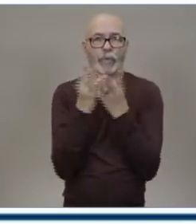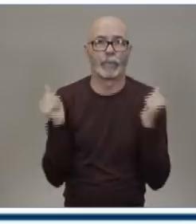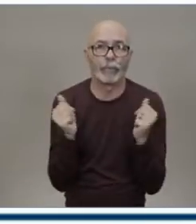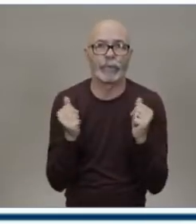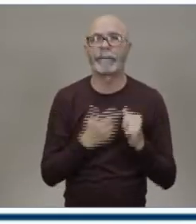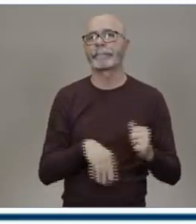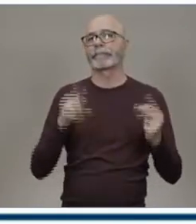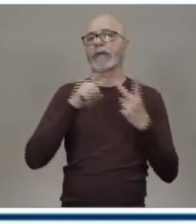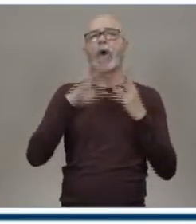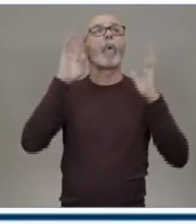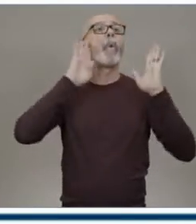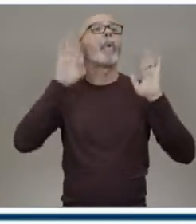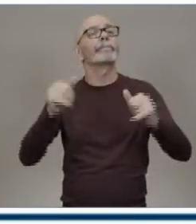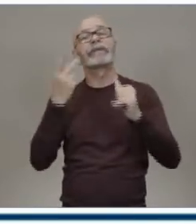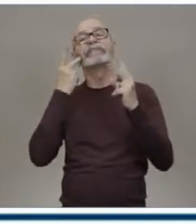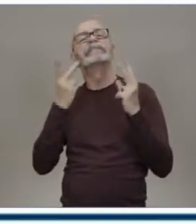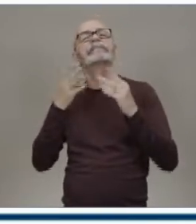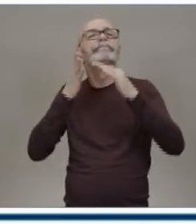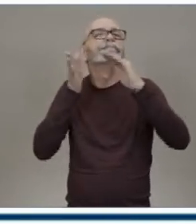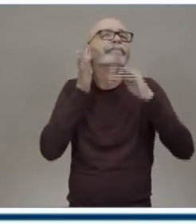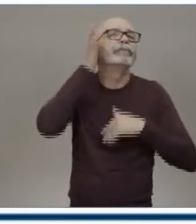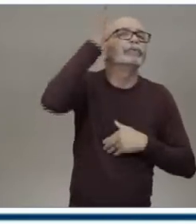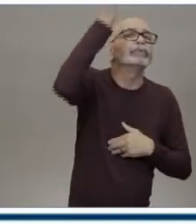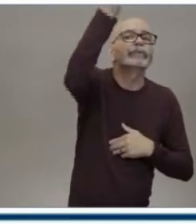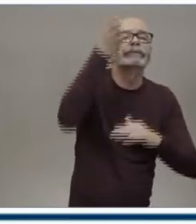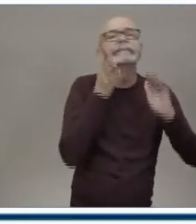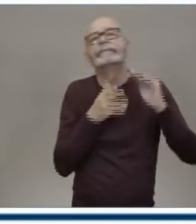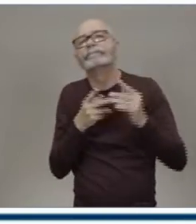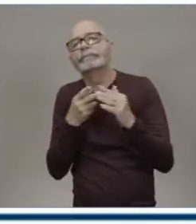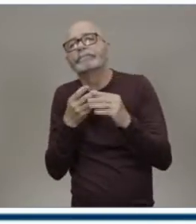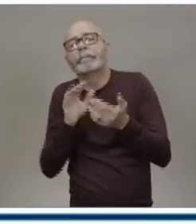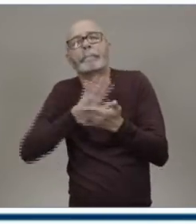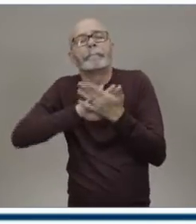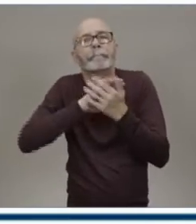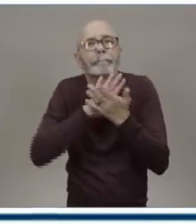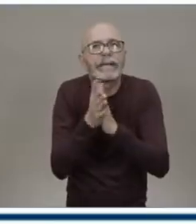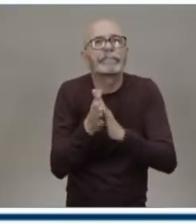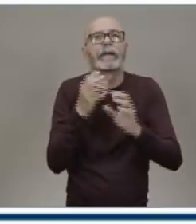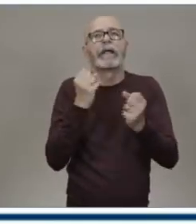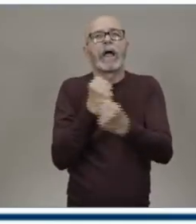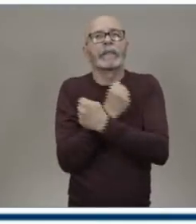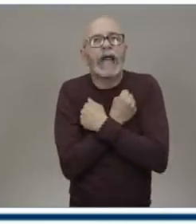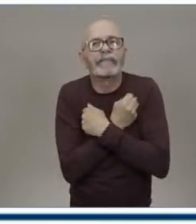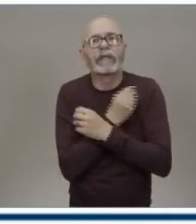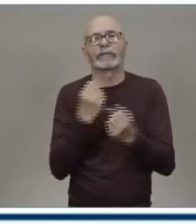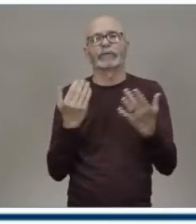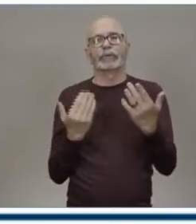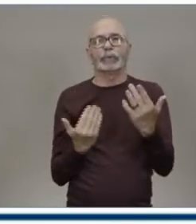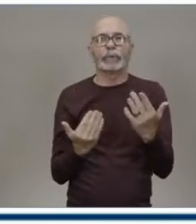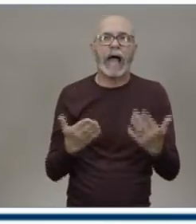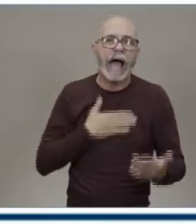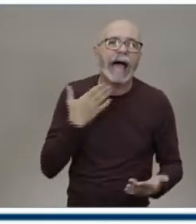and that your love and kindness will also prevail. Happy New Year, and please stay safe.